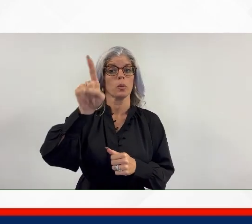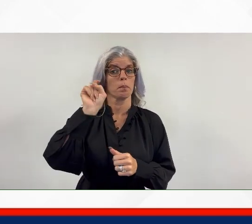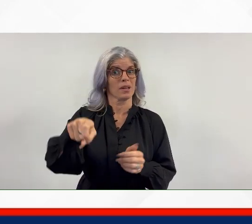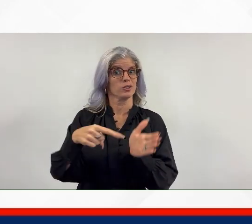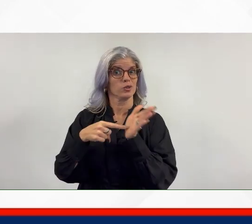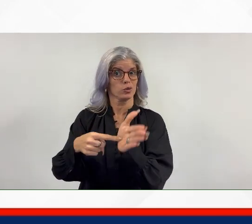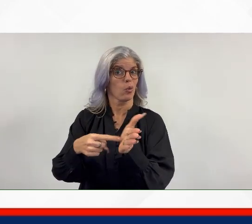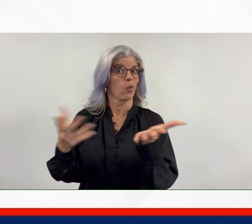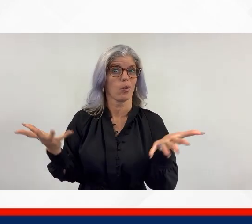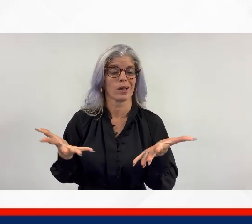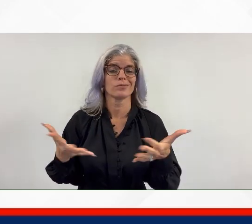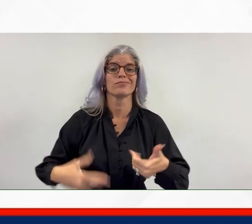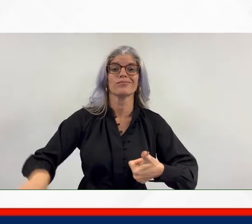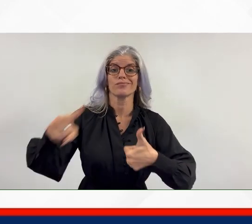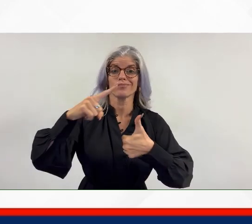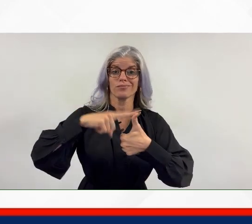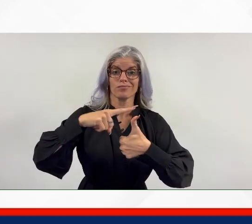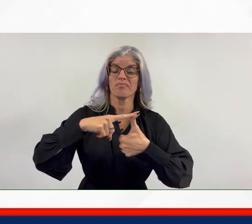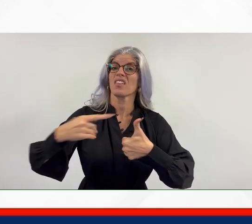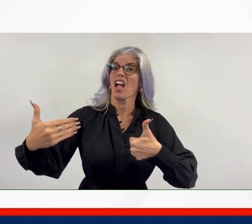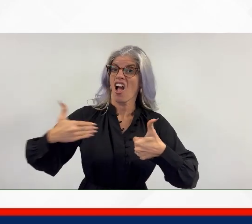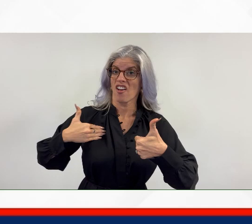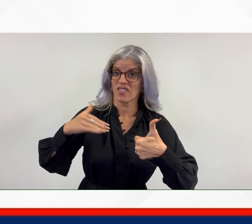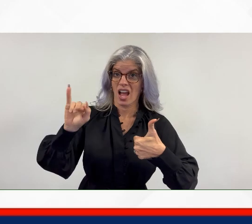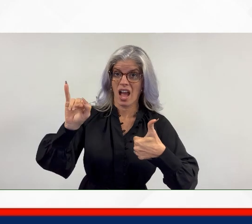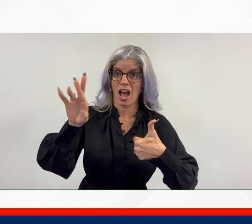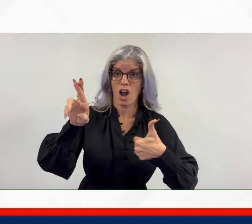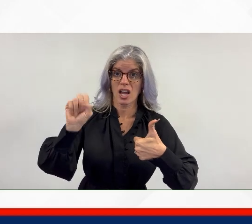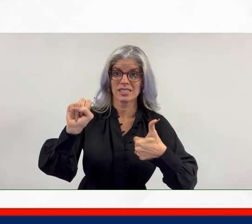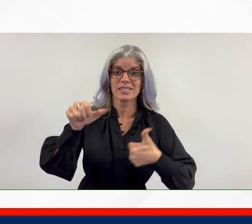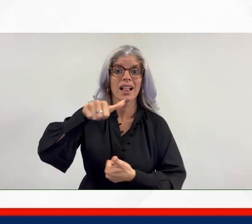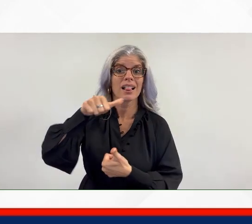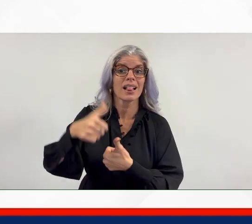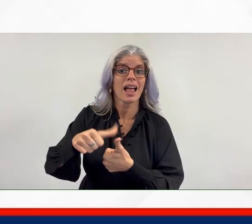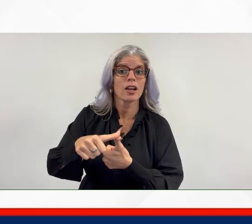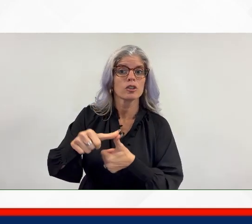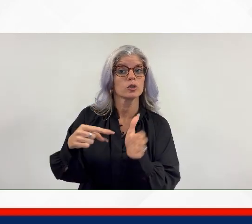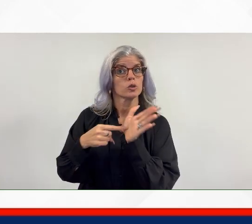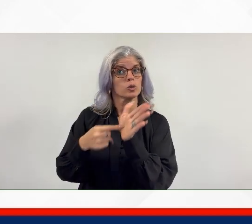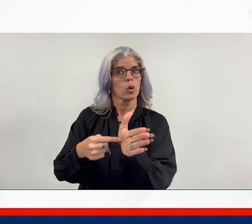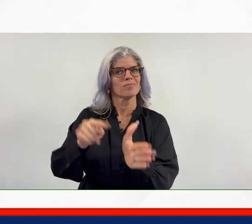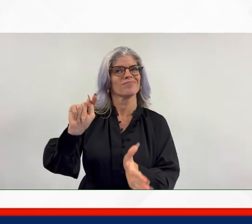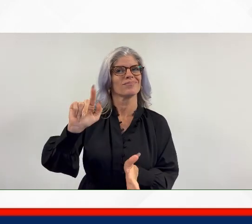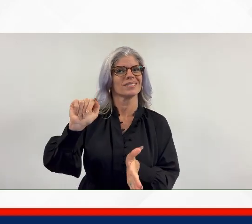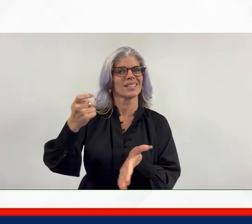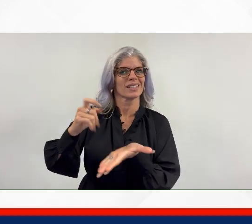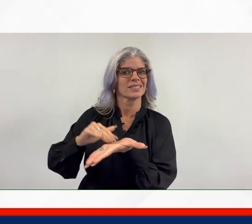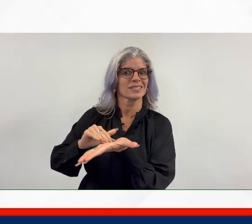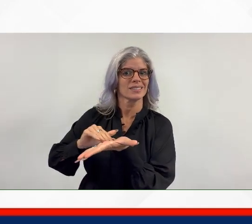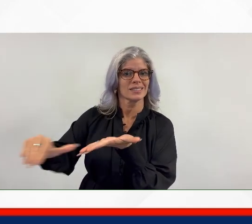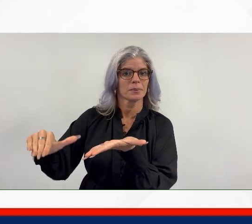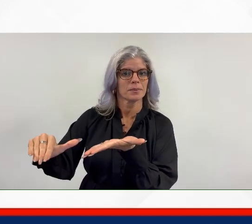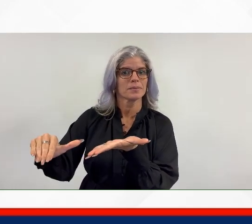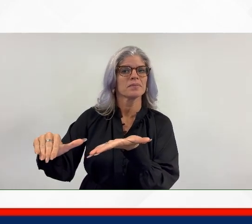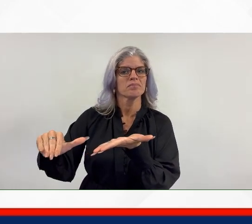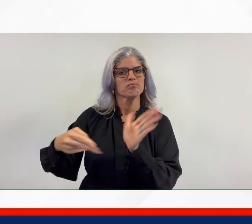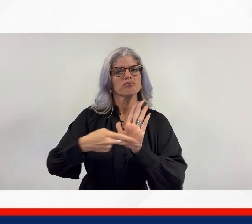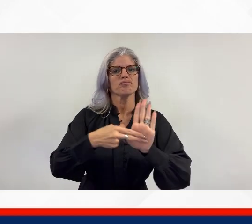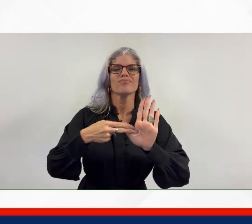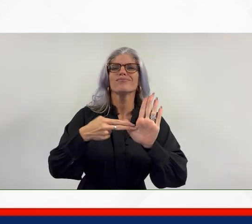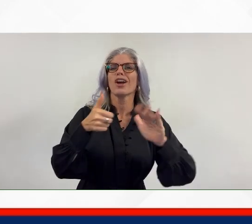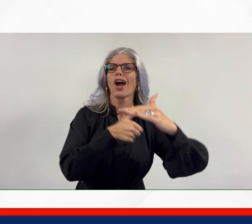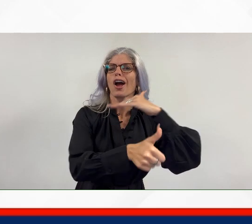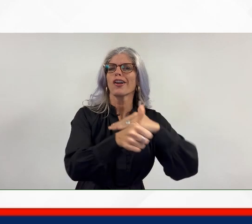Section 501C, D, or E, or evidence that the organization is a non-revenue producing nonprofit under state